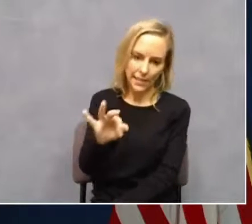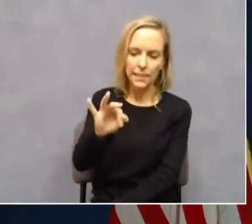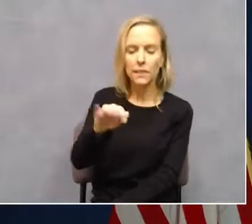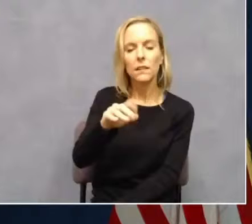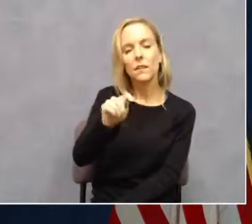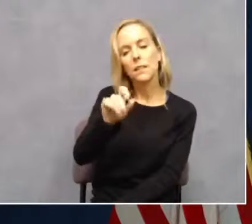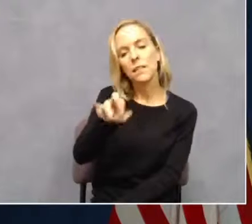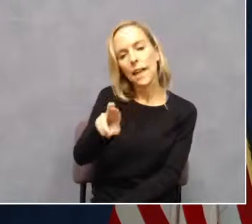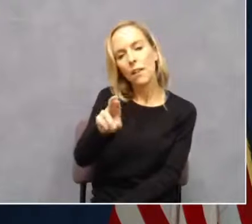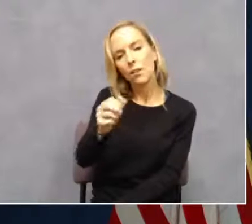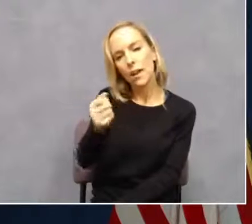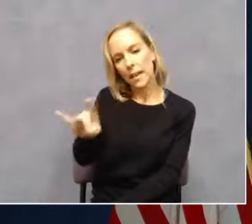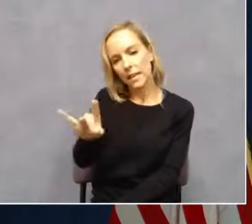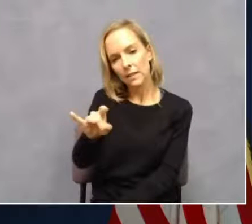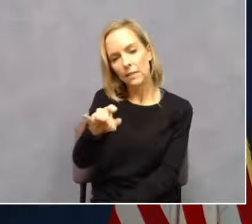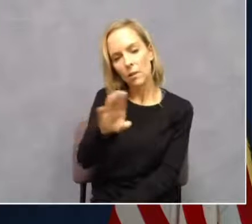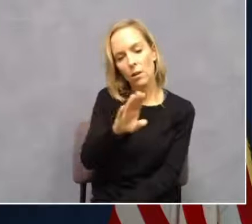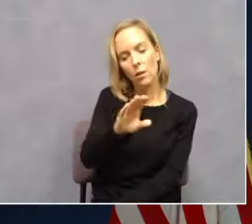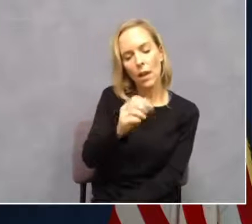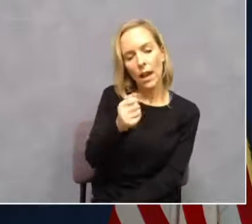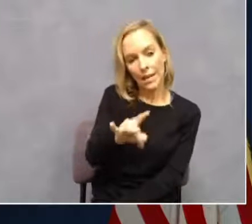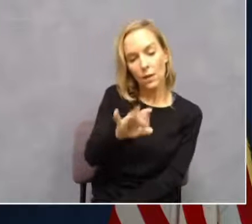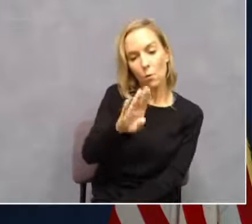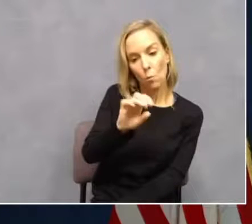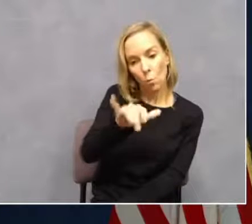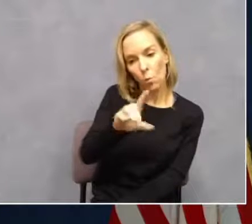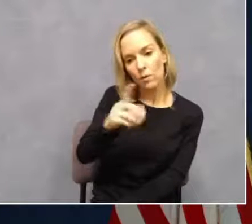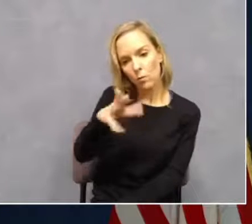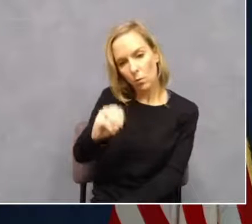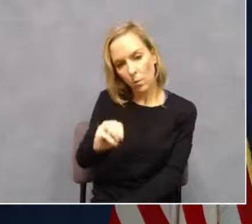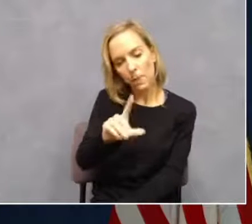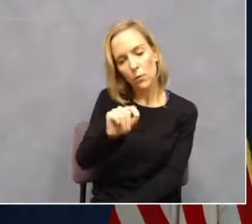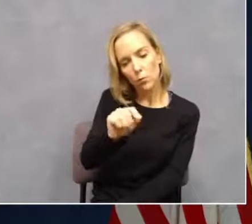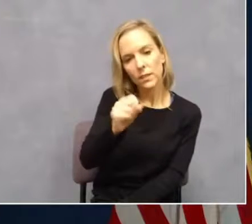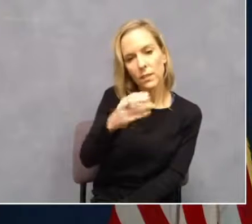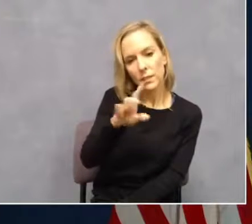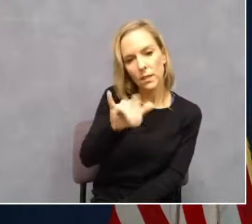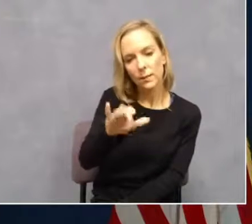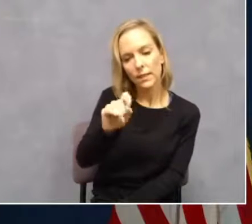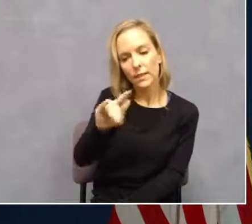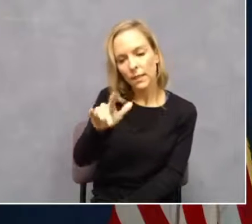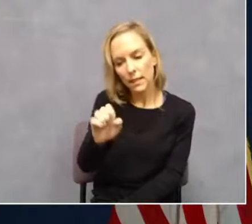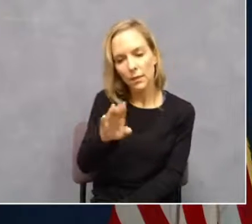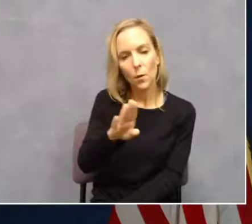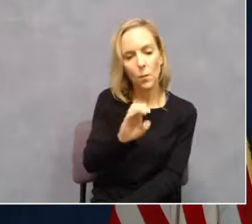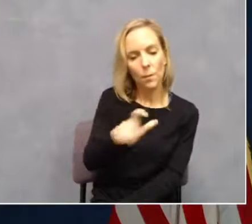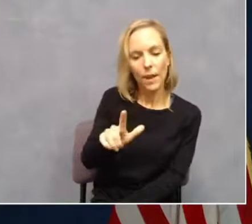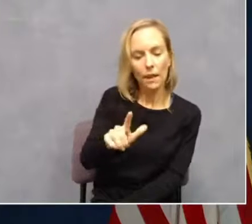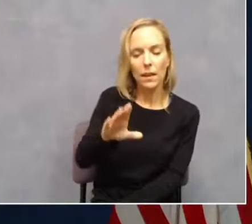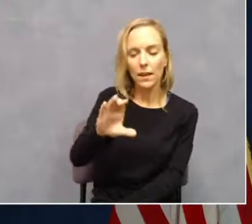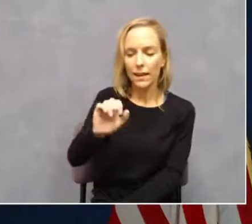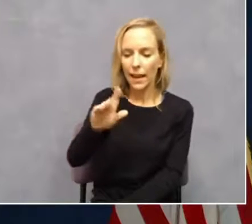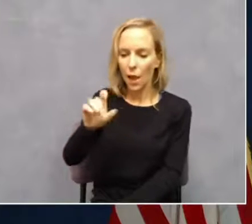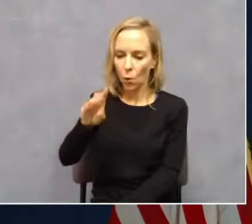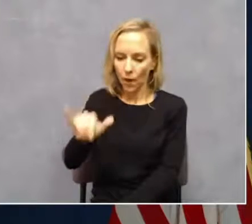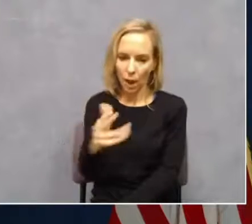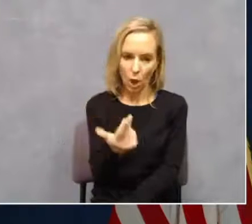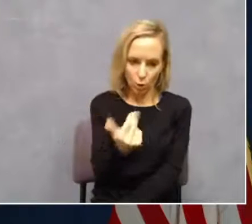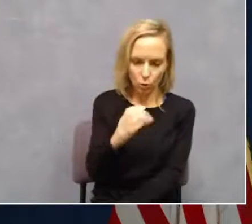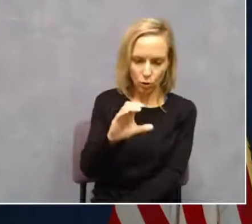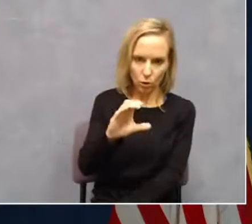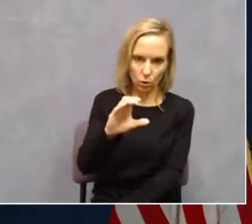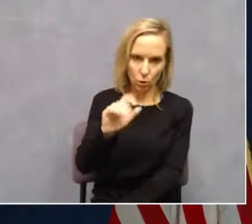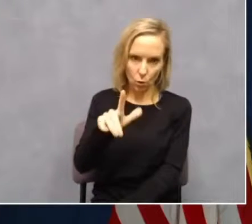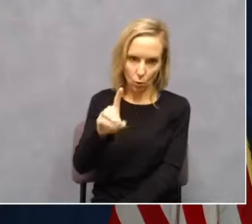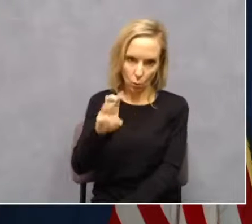in Boyd and Oldham. 15 in Rockcastle and Shelby. 14 in Bell and Callaway. 13 in Caldwell,